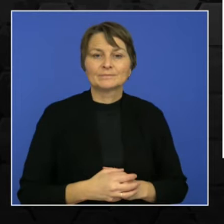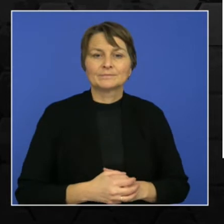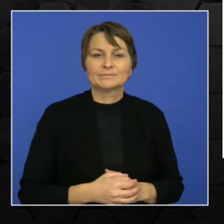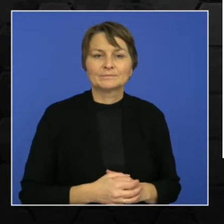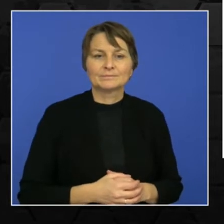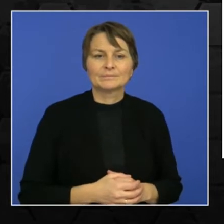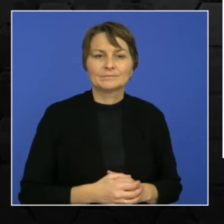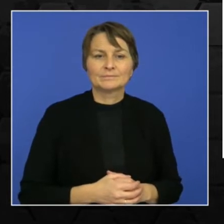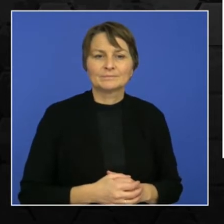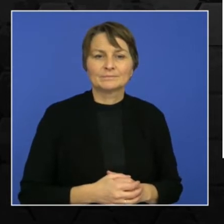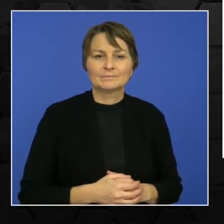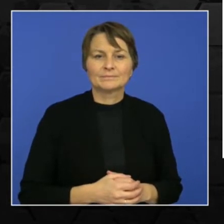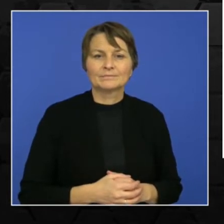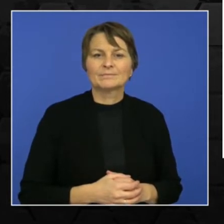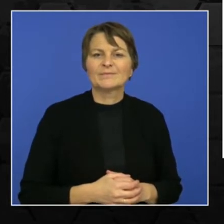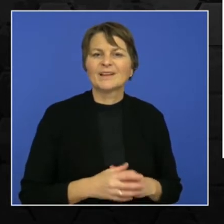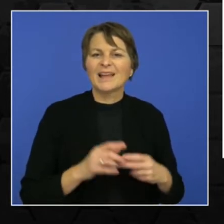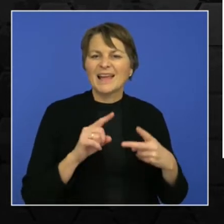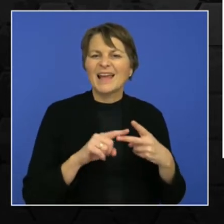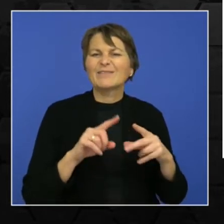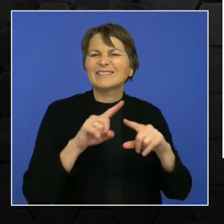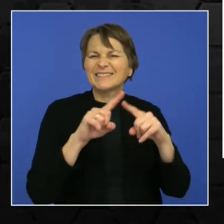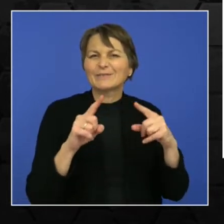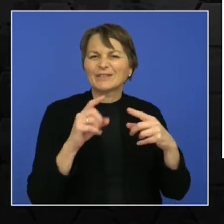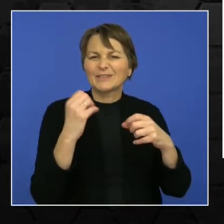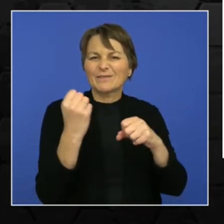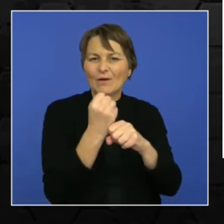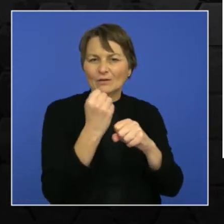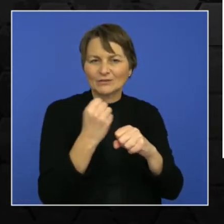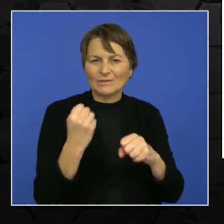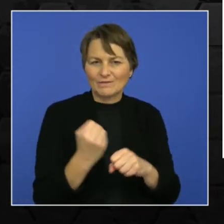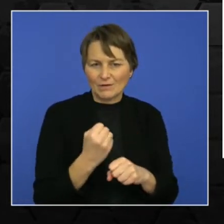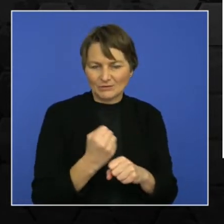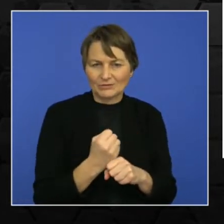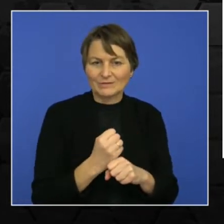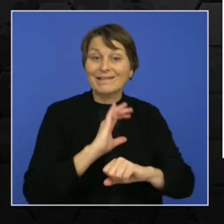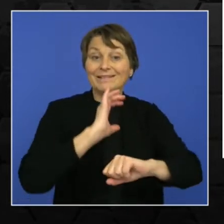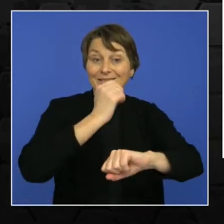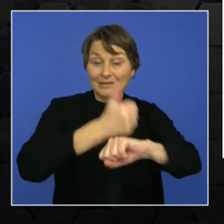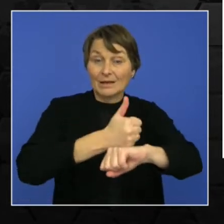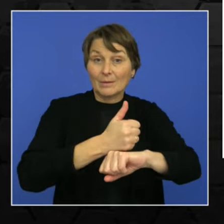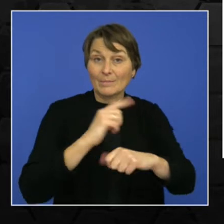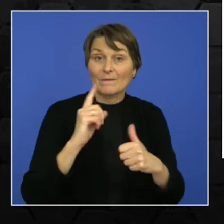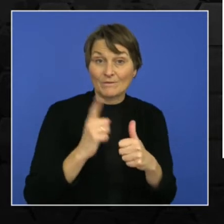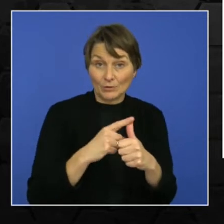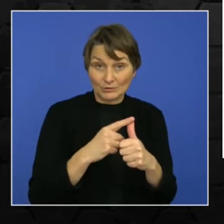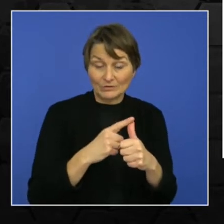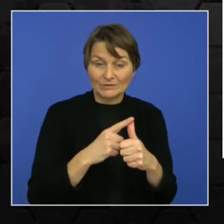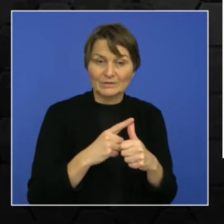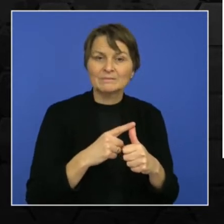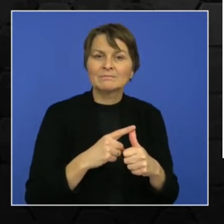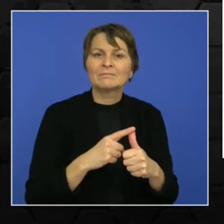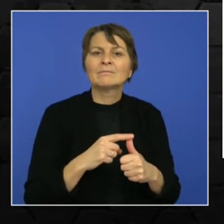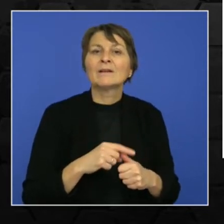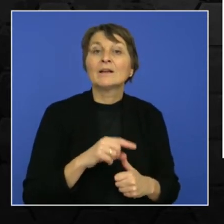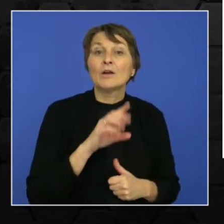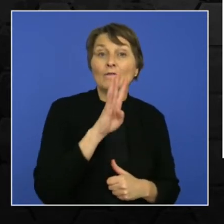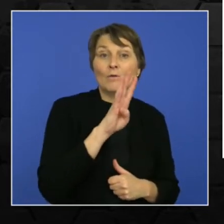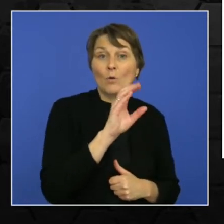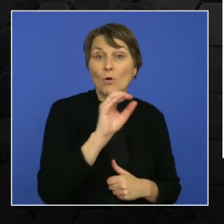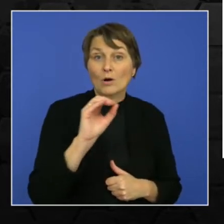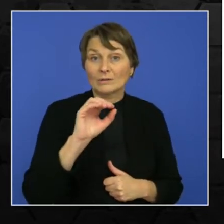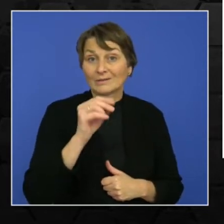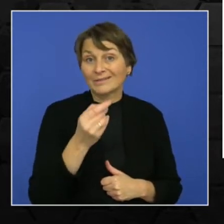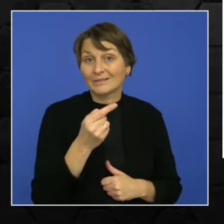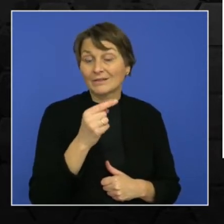function and draw function. So that's the part of p5.js. So what I'm doing, I'm creating a canvas that is a 400 cross 400. Now m and